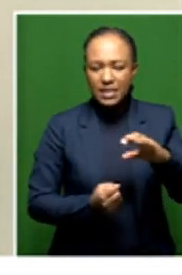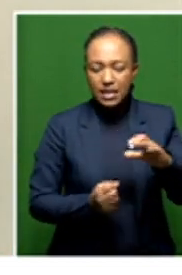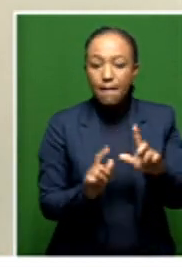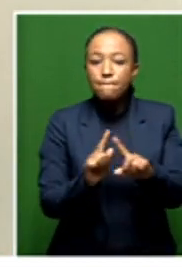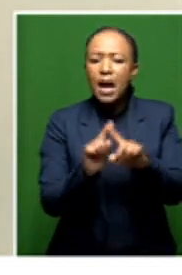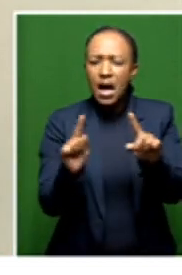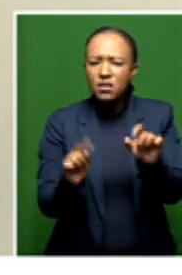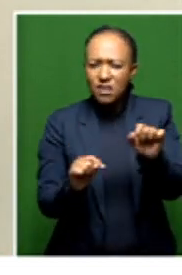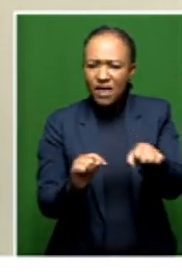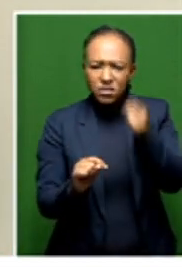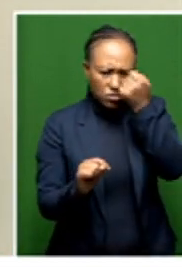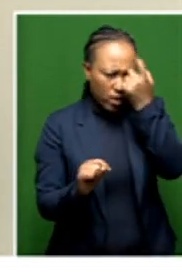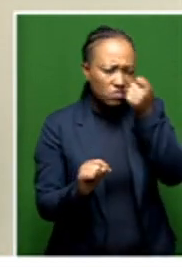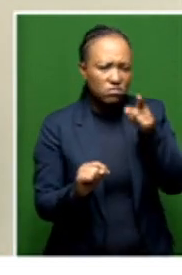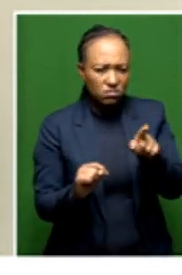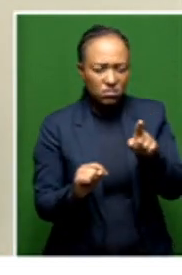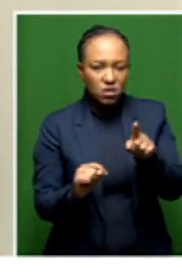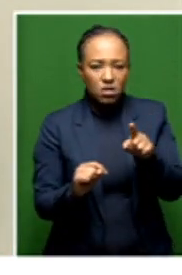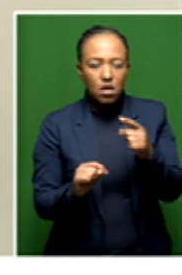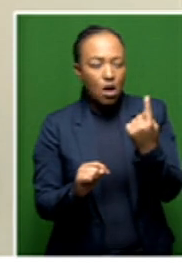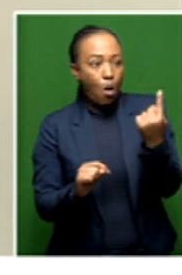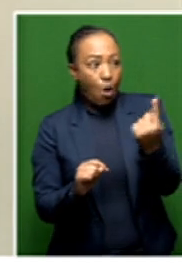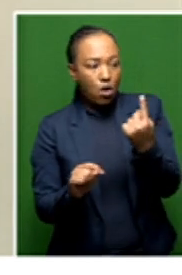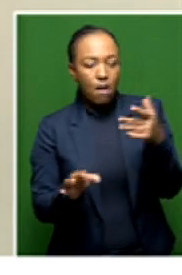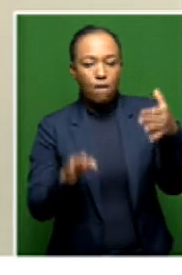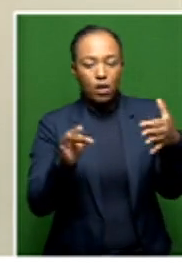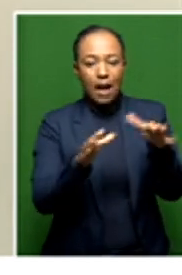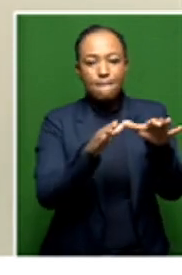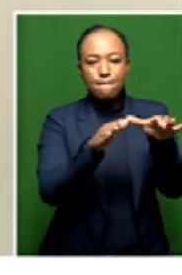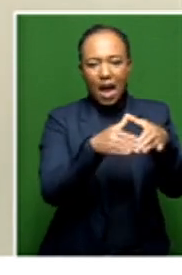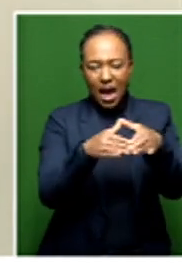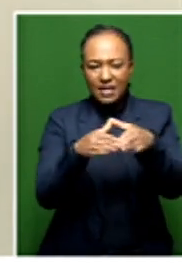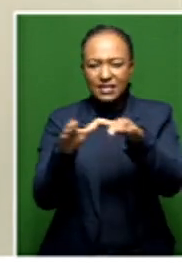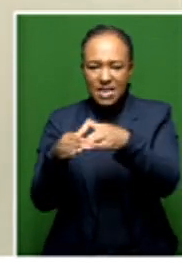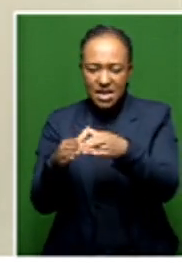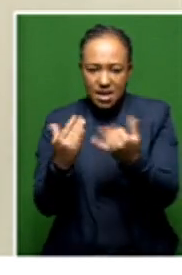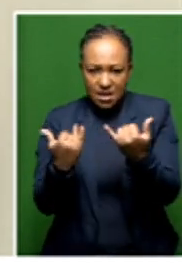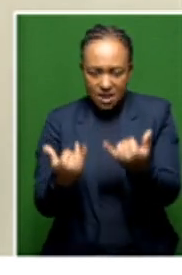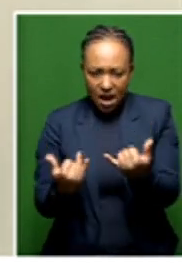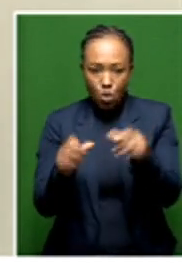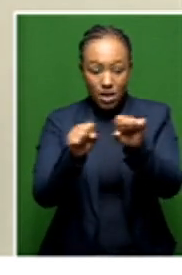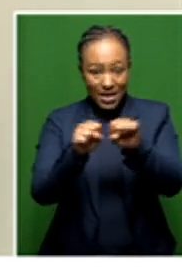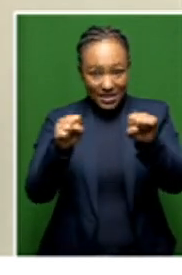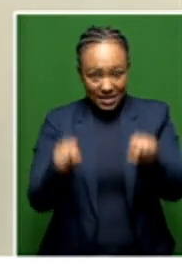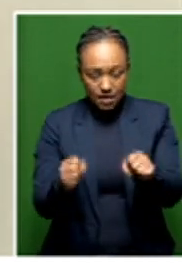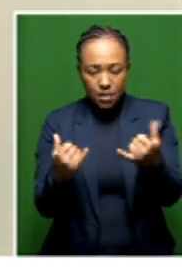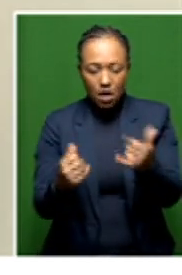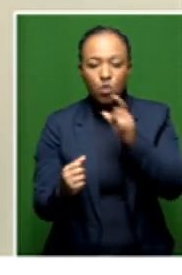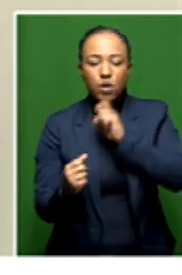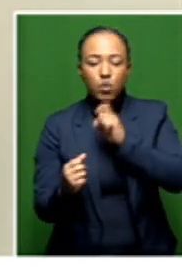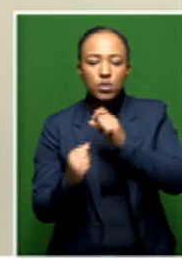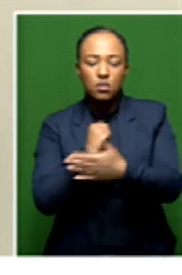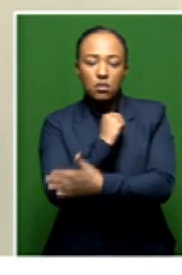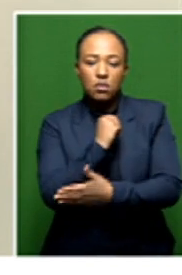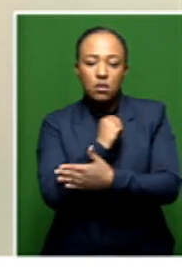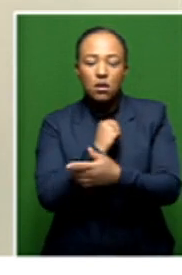understand that the only political party in the state that we're at, in the system that we're using in our country, remember,